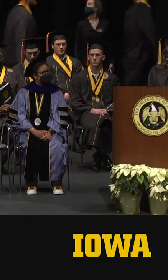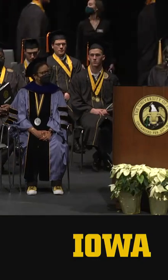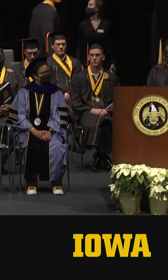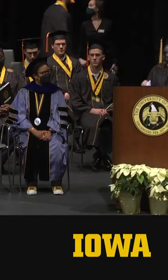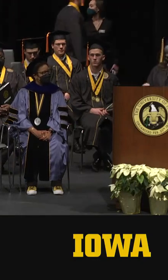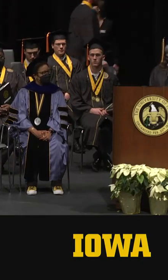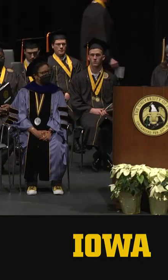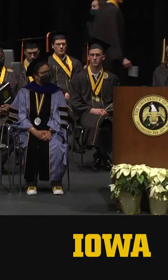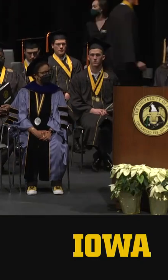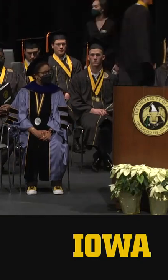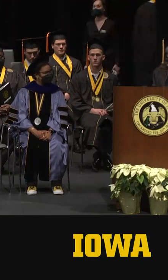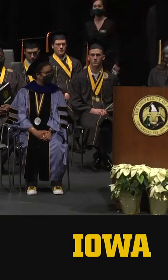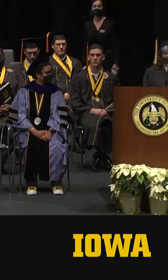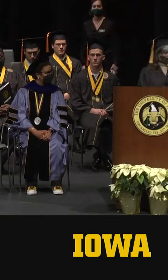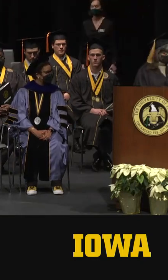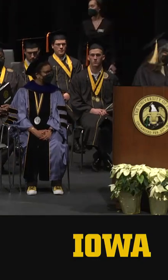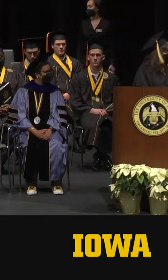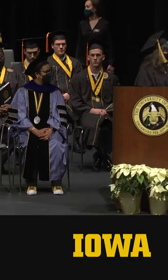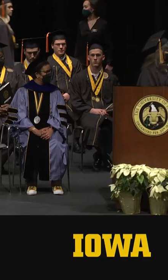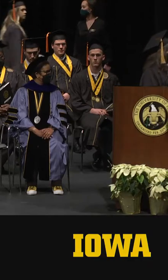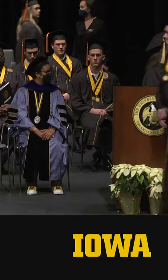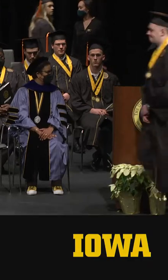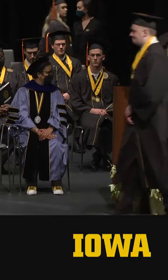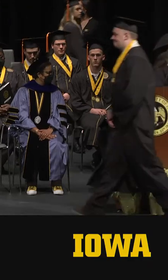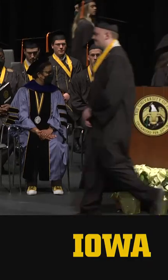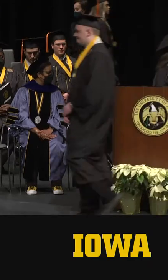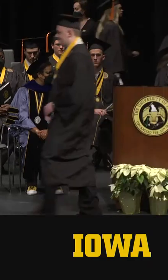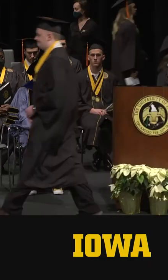Noah Douglas.